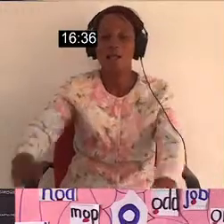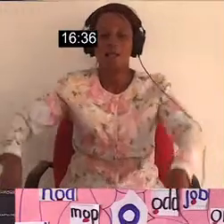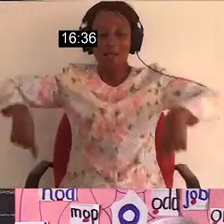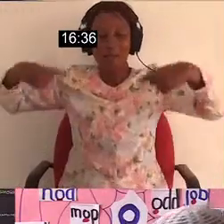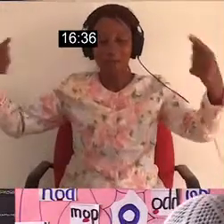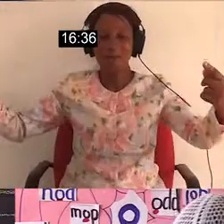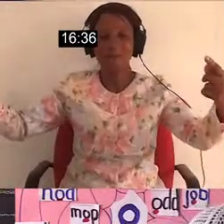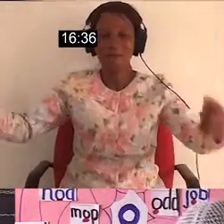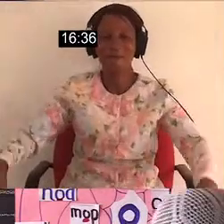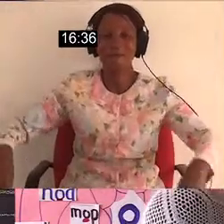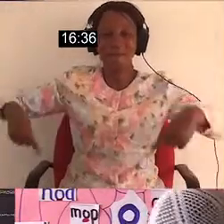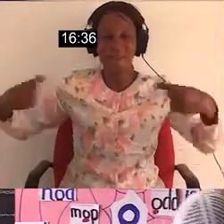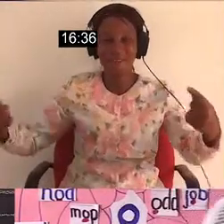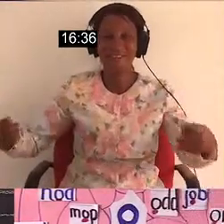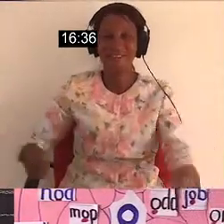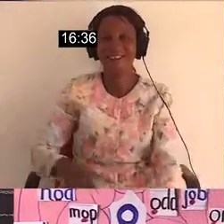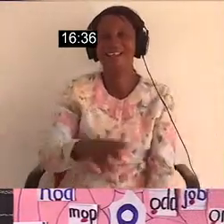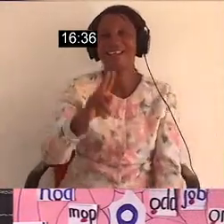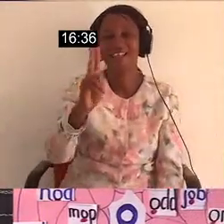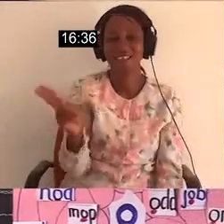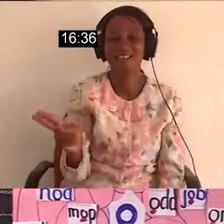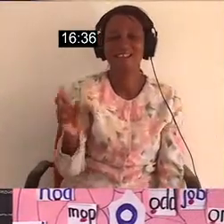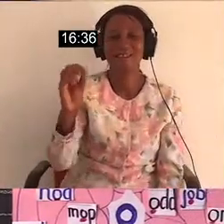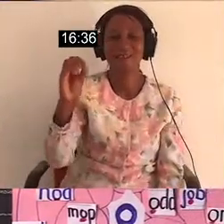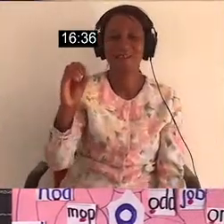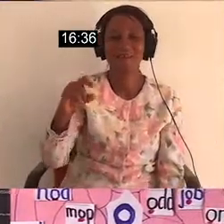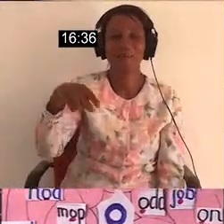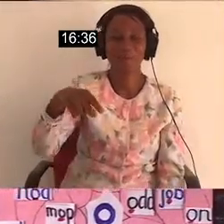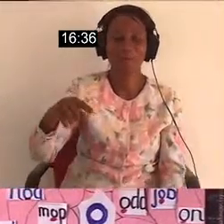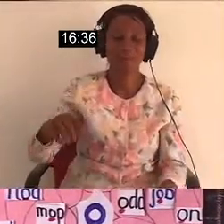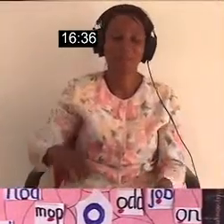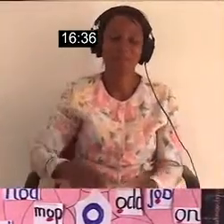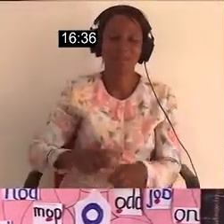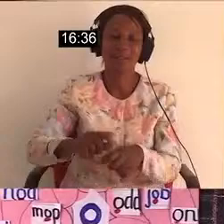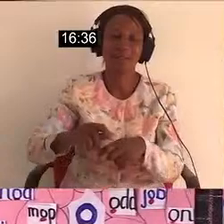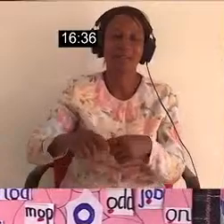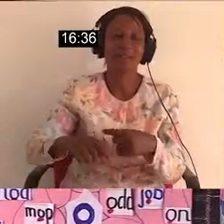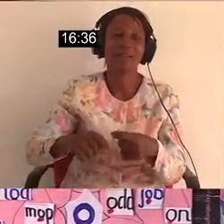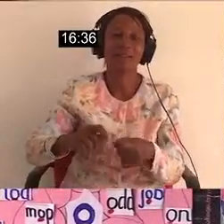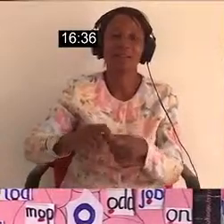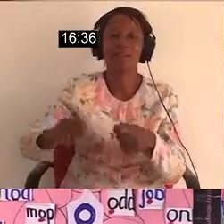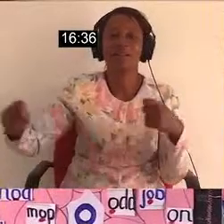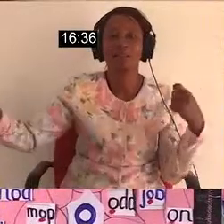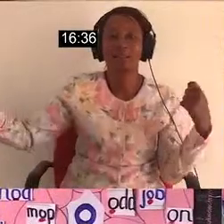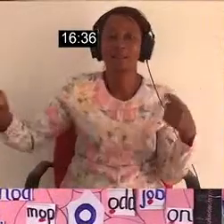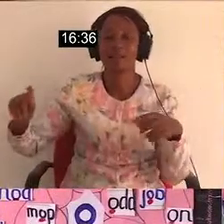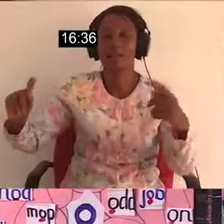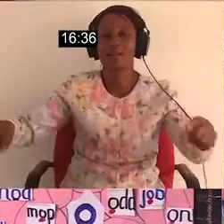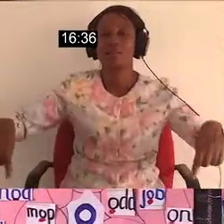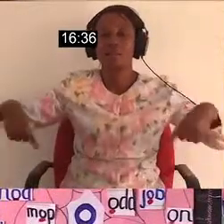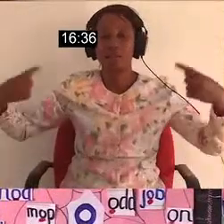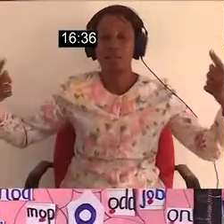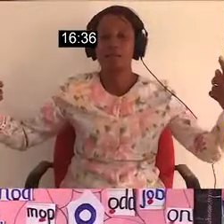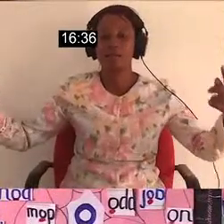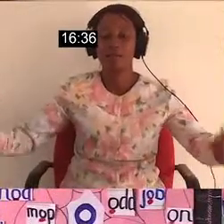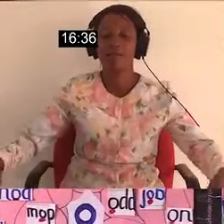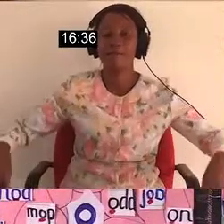Hop. Brilliant boys and girls. Write it down. Hop.